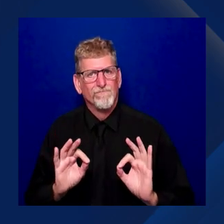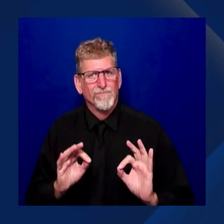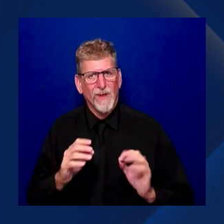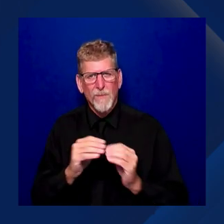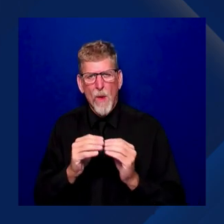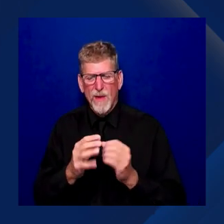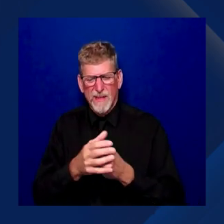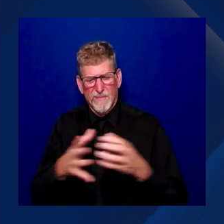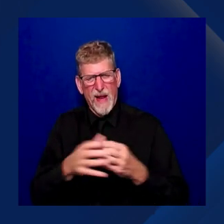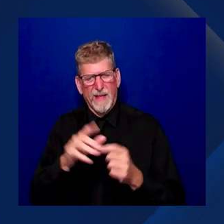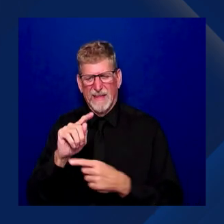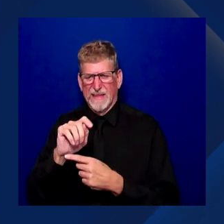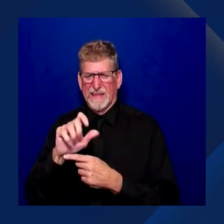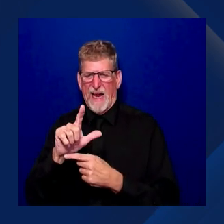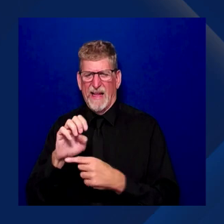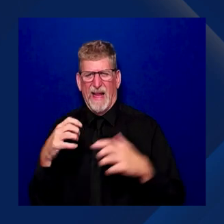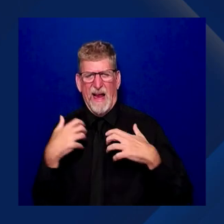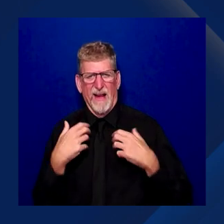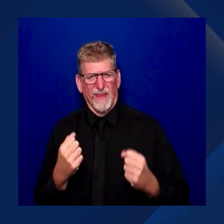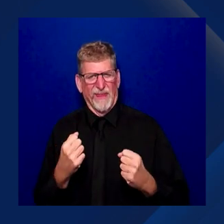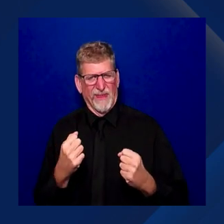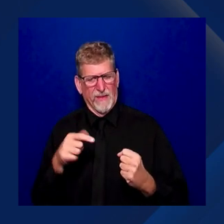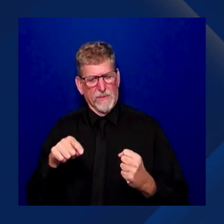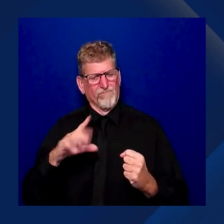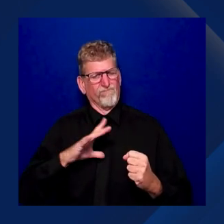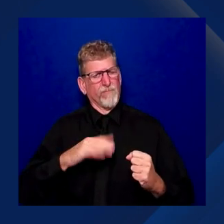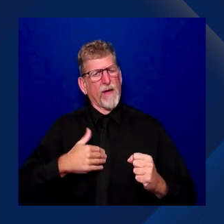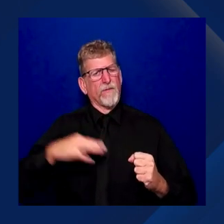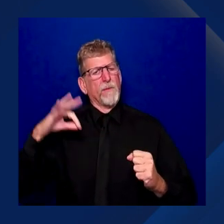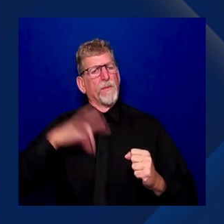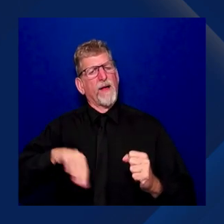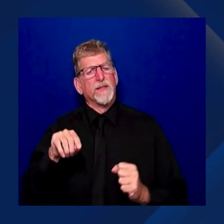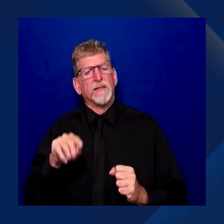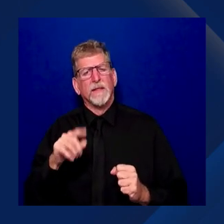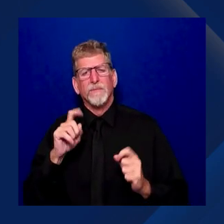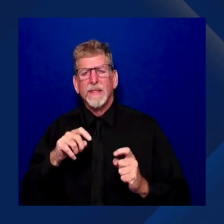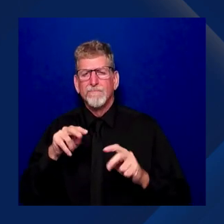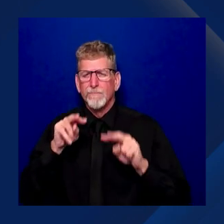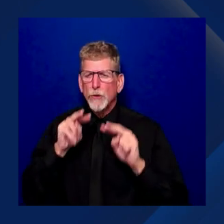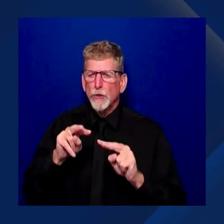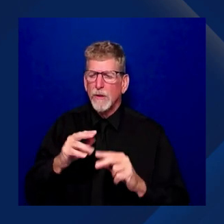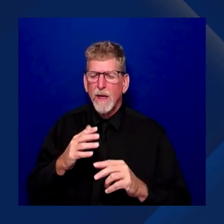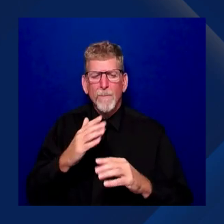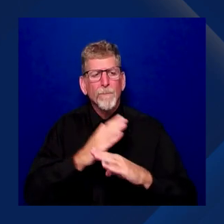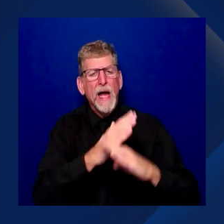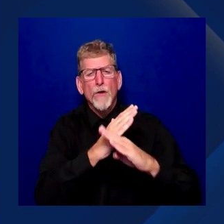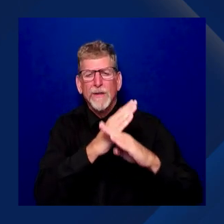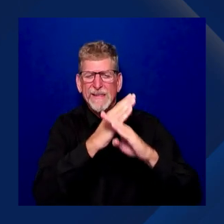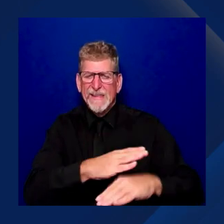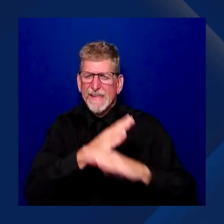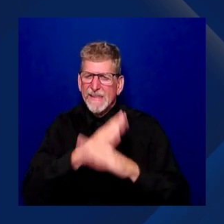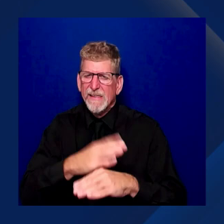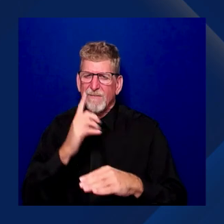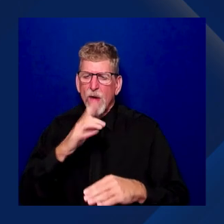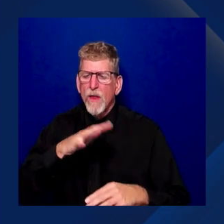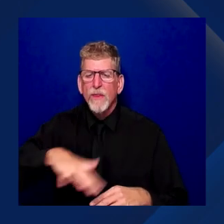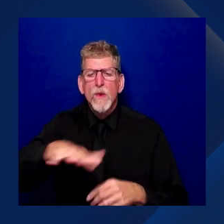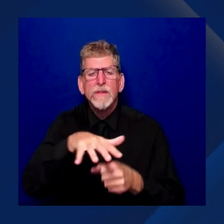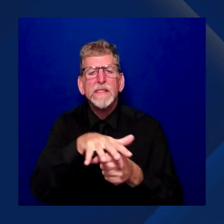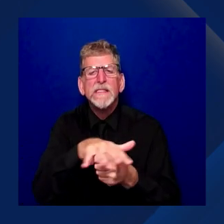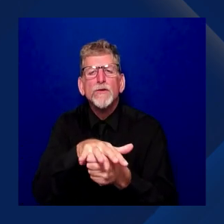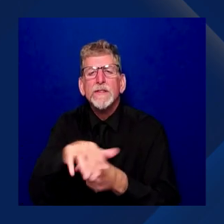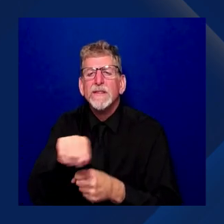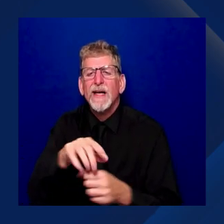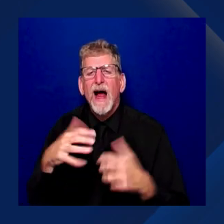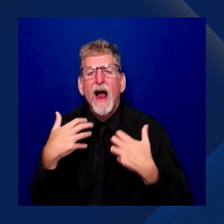the barriers to digital health medicine. Those barriers being access, being affordability and digital health literacy.